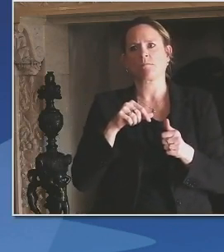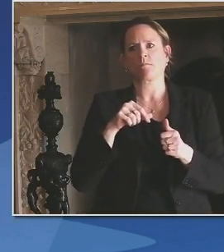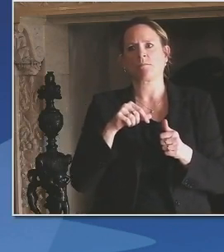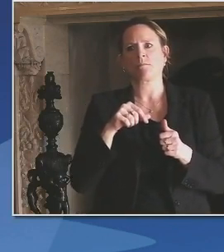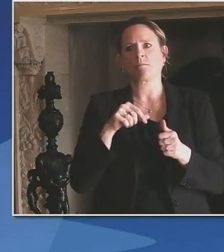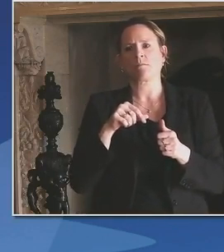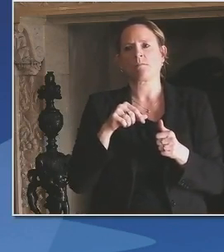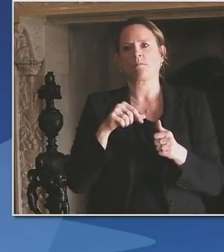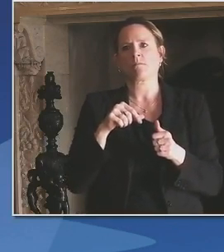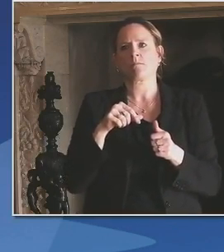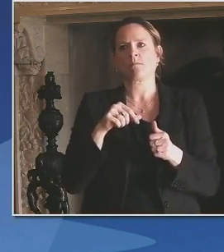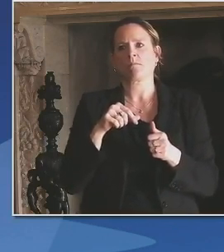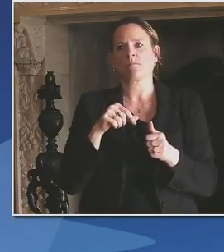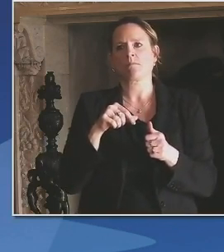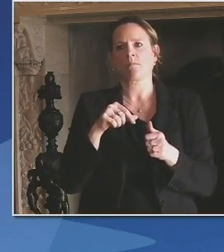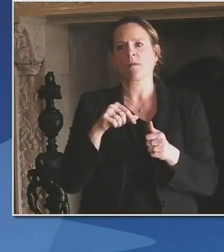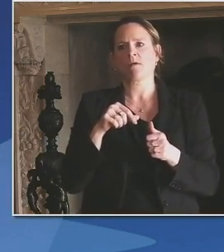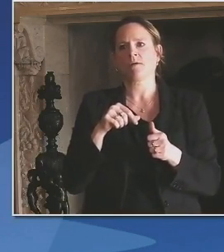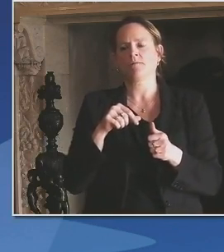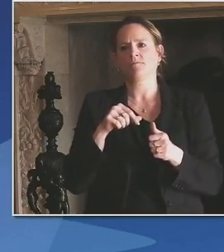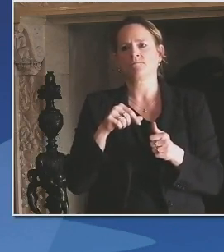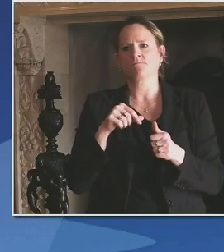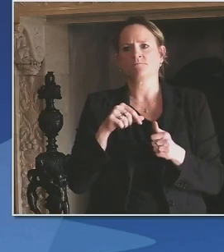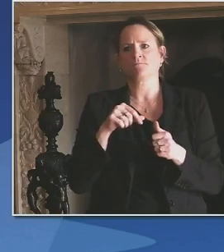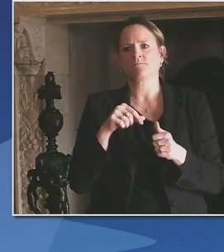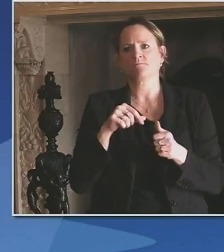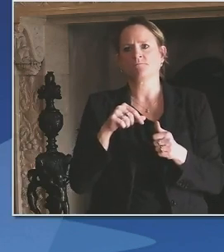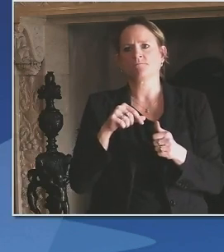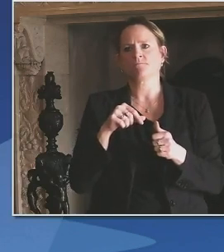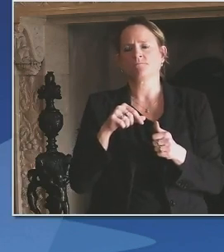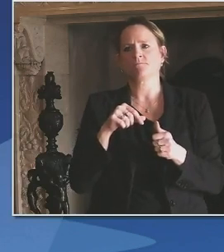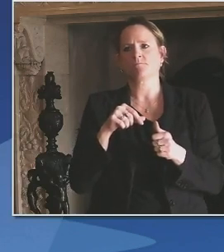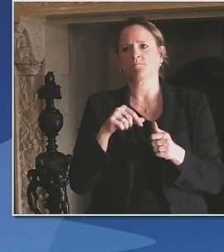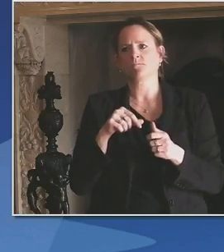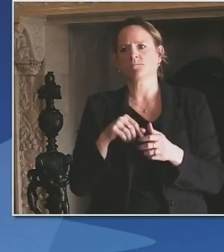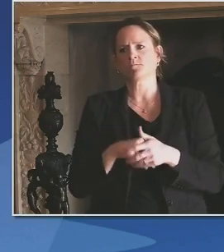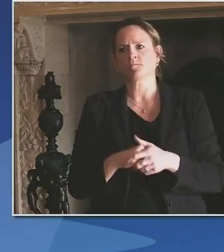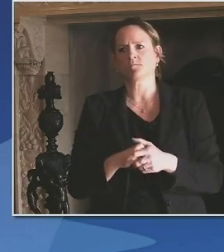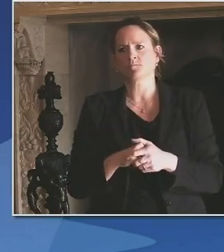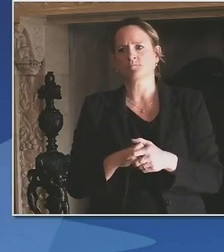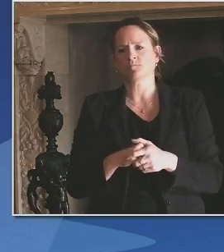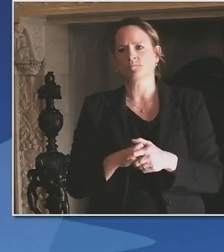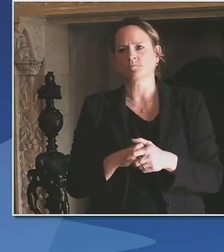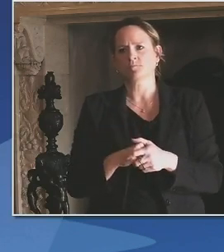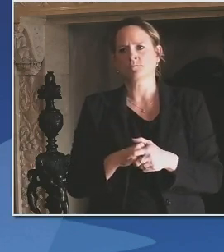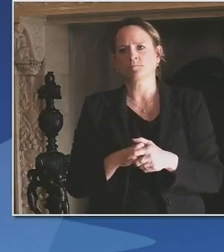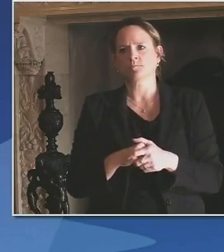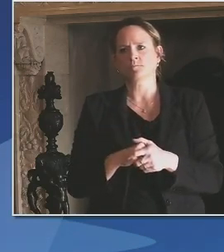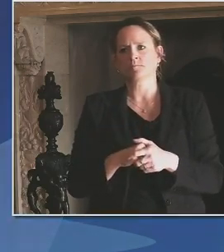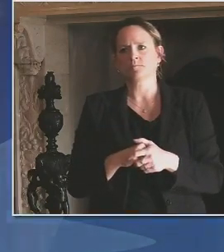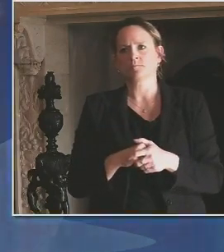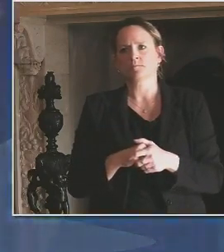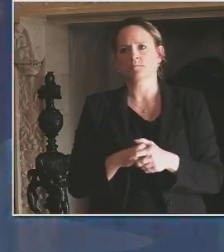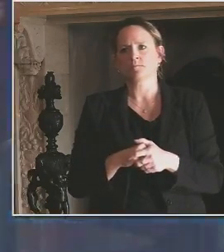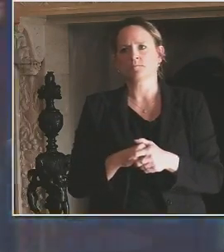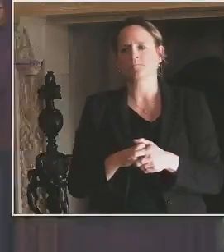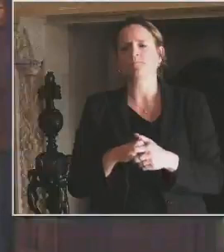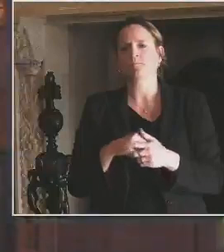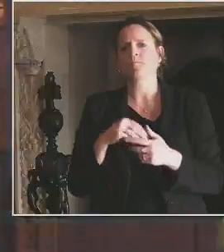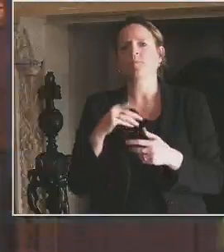not interested in doing as far as other states? And what does Wisconsin have to do to get off of New York's hotspot? Well,